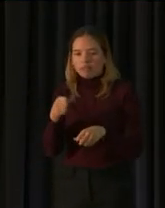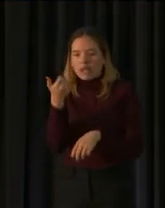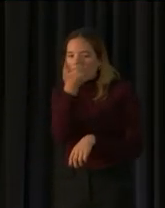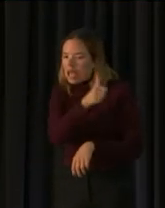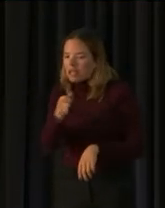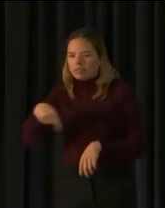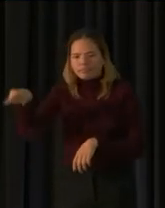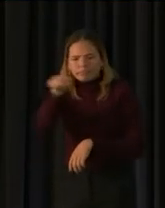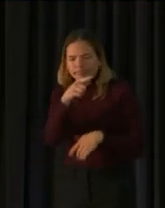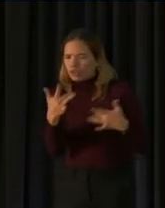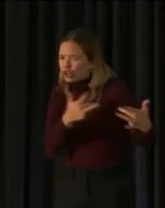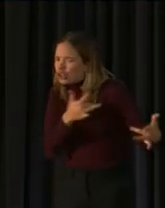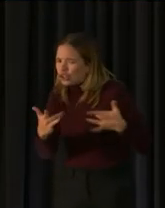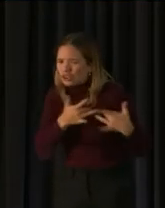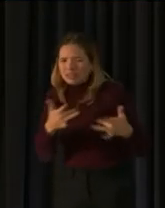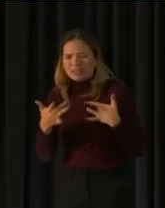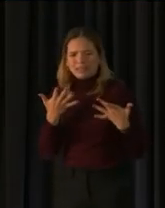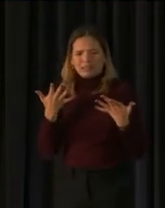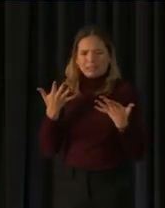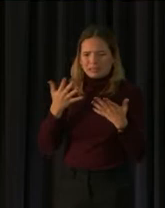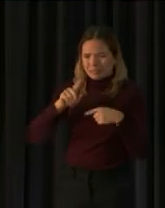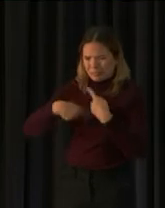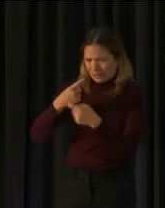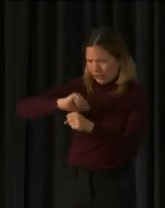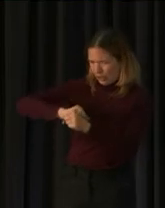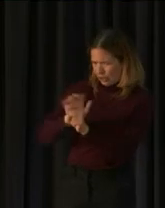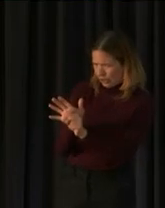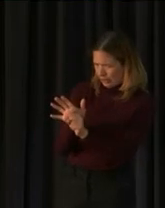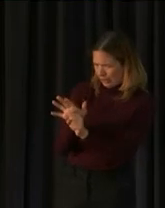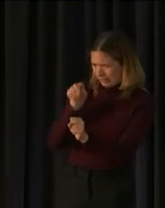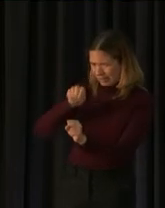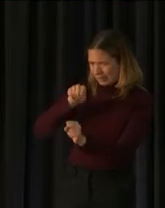using those 2 options.